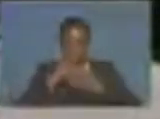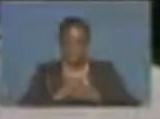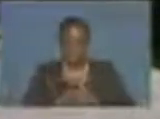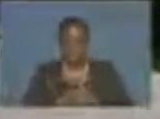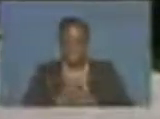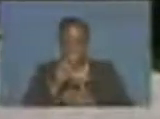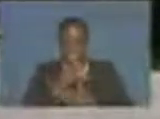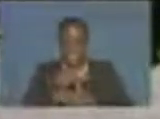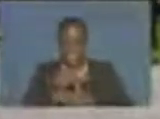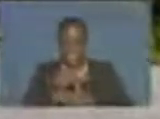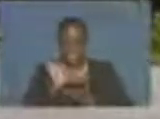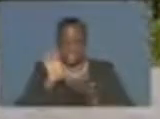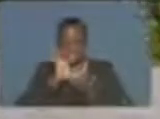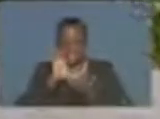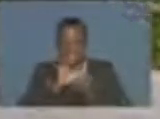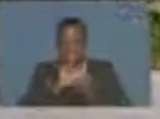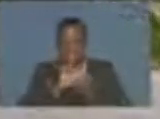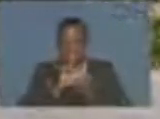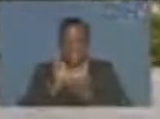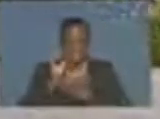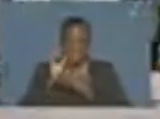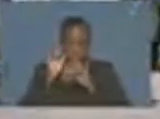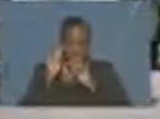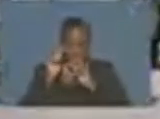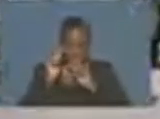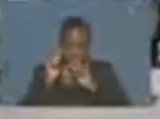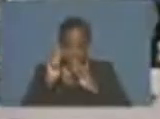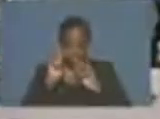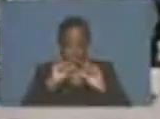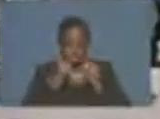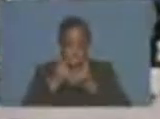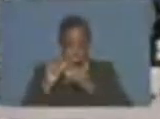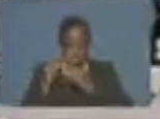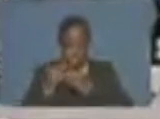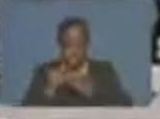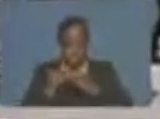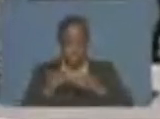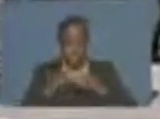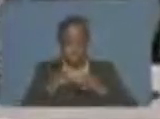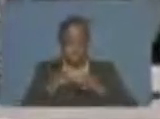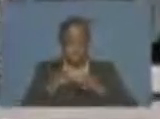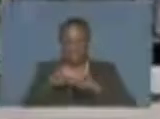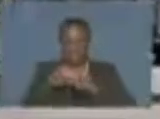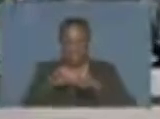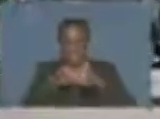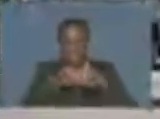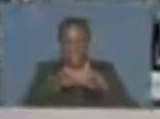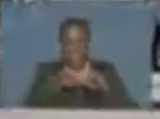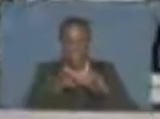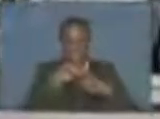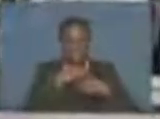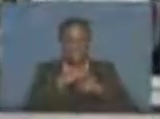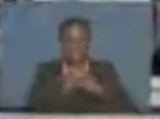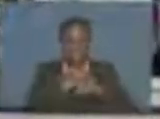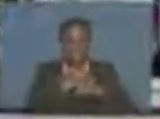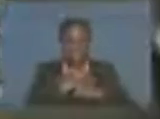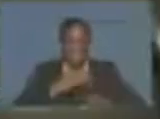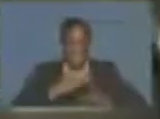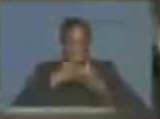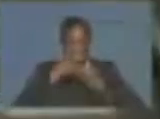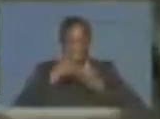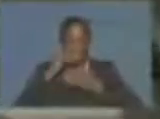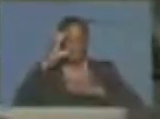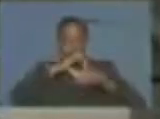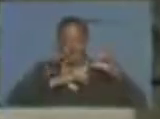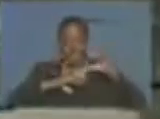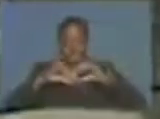as members of the Centreville Community Neighborhood Watch Council conduct surveillance patrols in an effort to deter crime in that area.